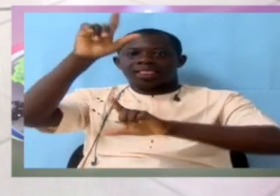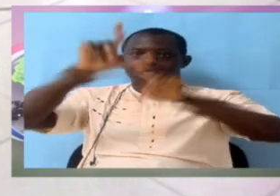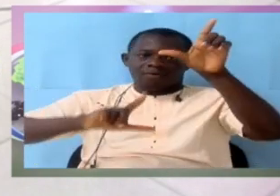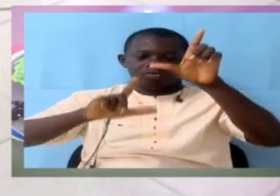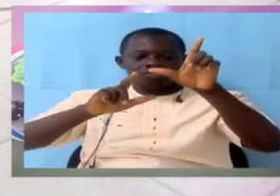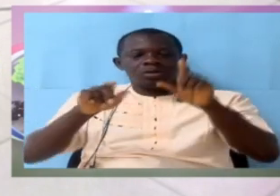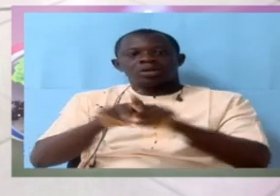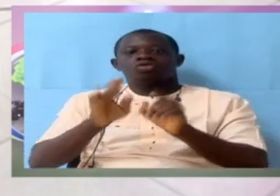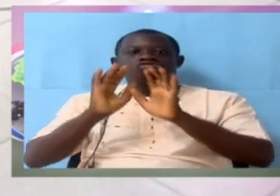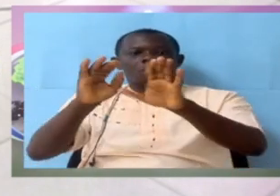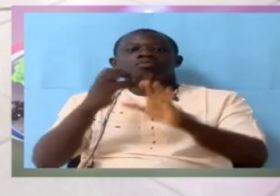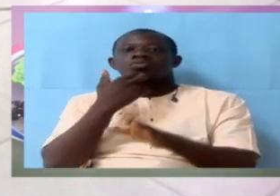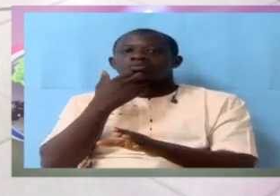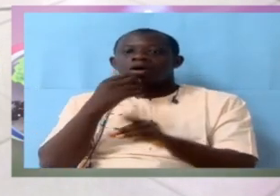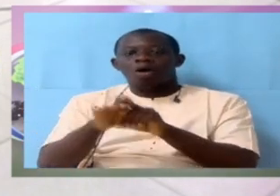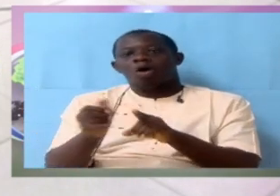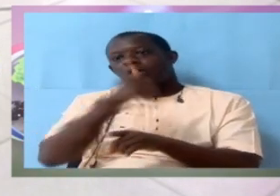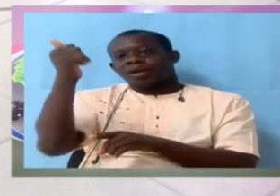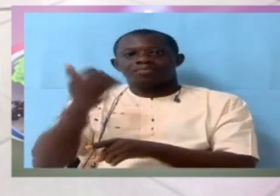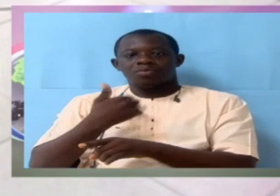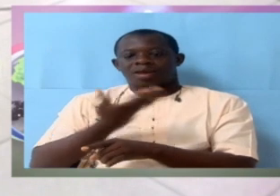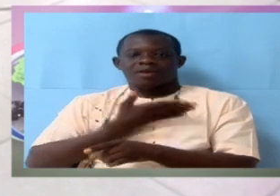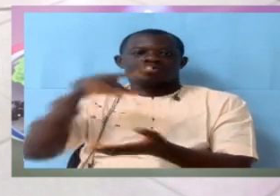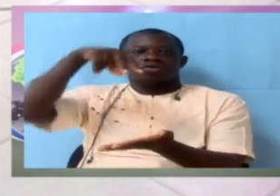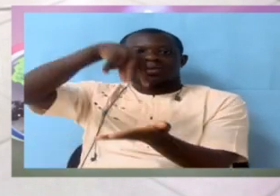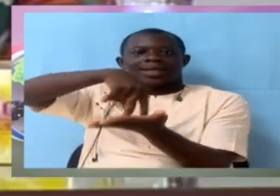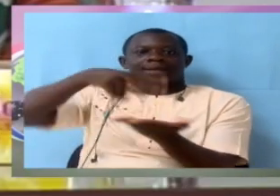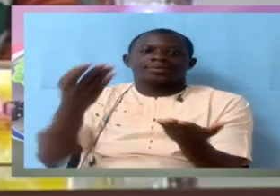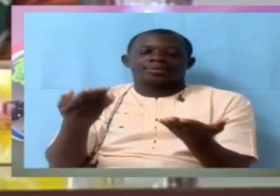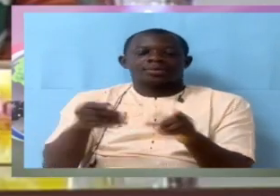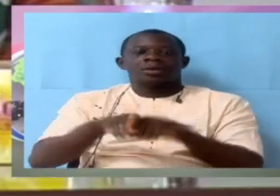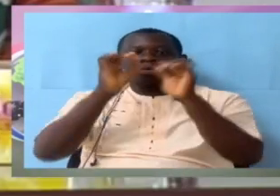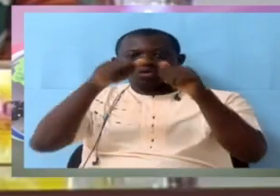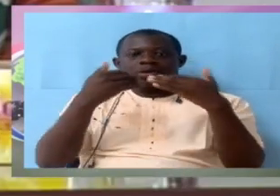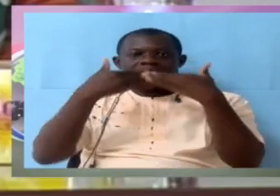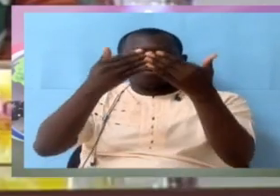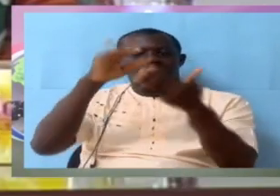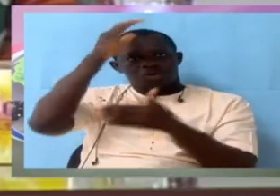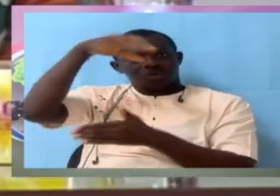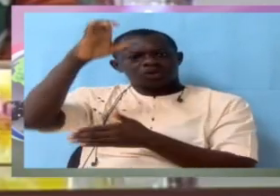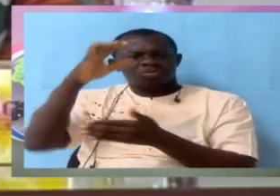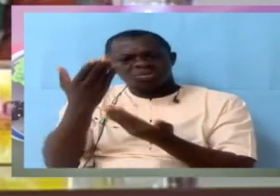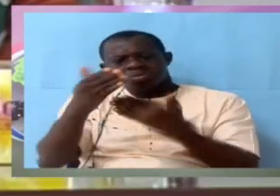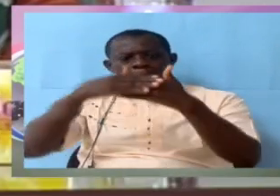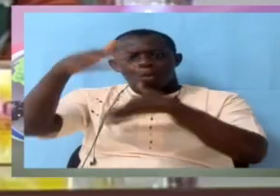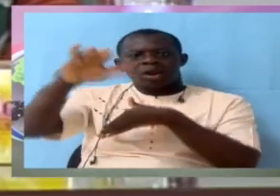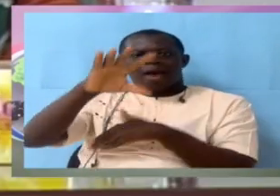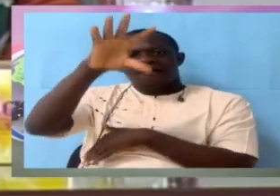its limit until some people had to stand. Can you tell this commission if there were more than 50 people?